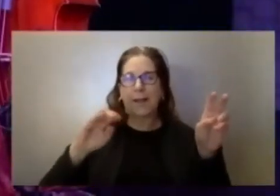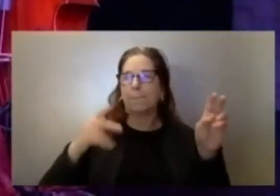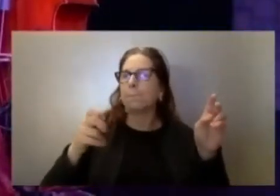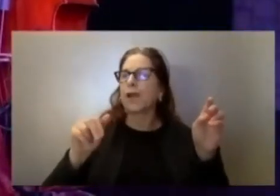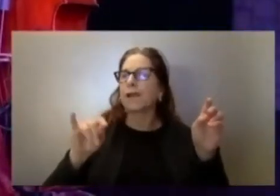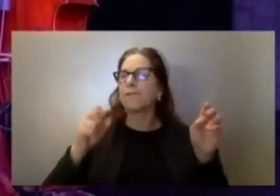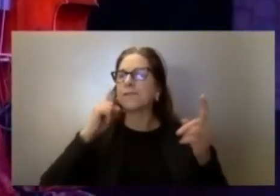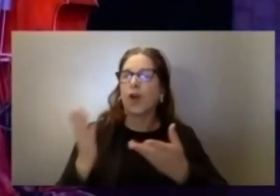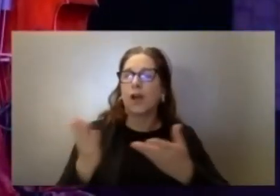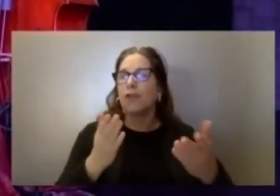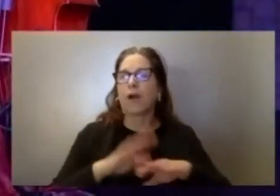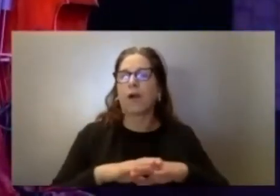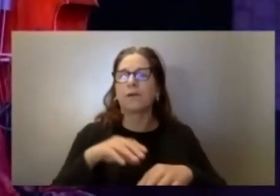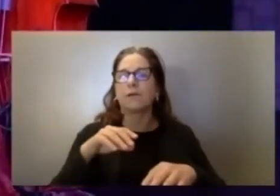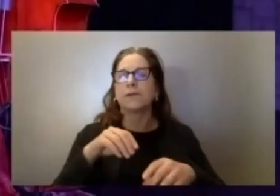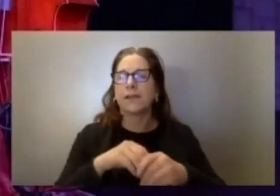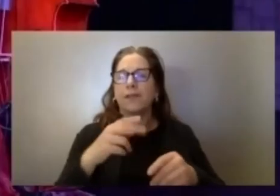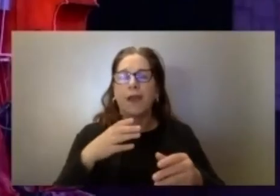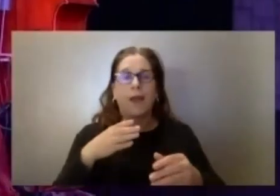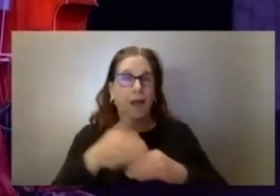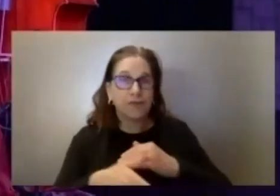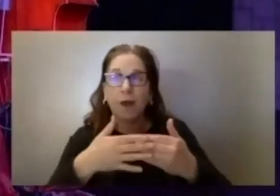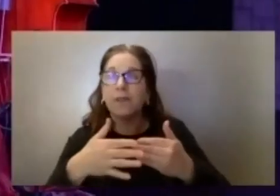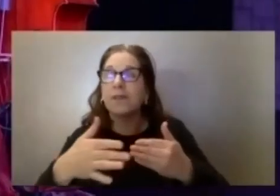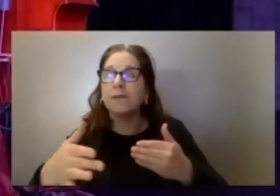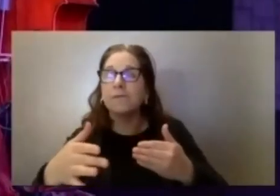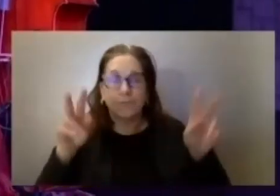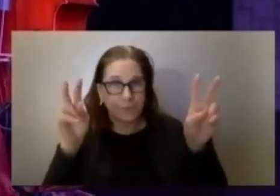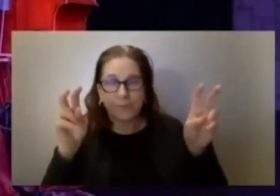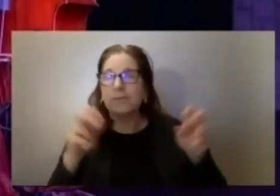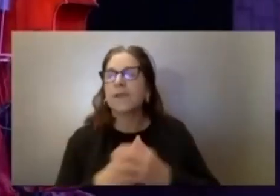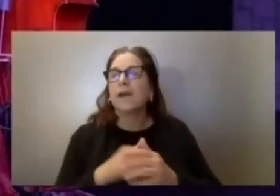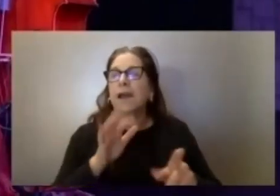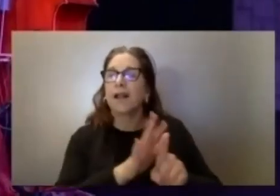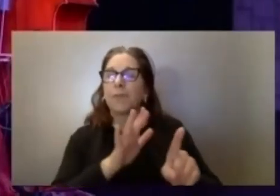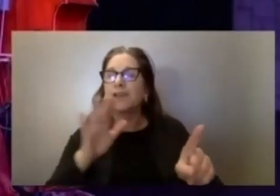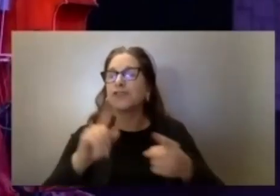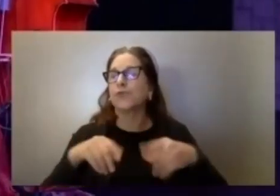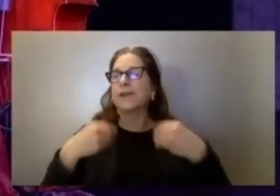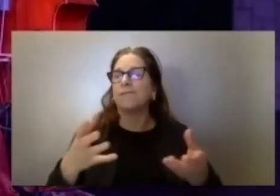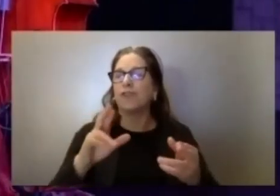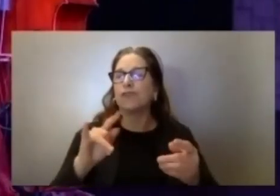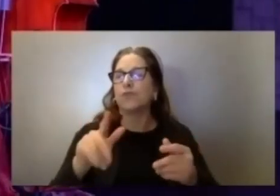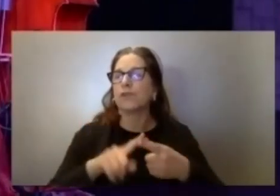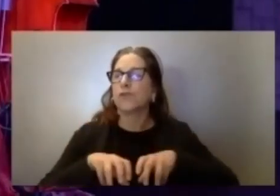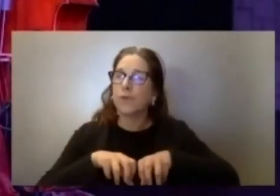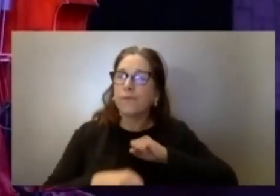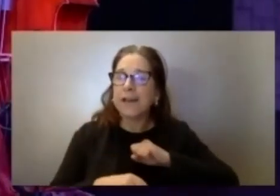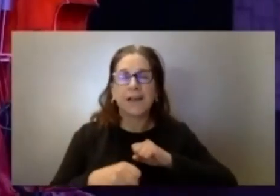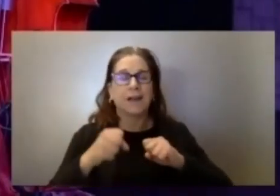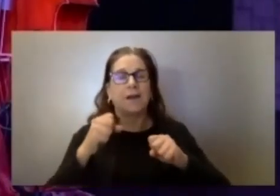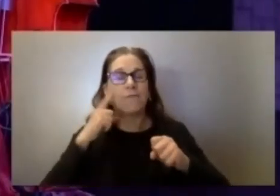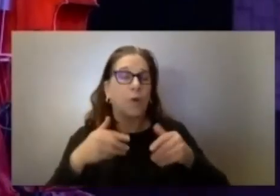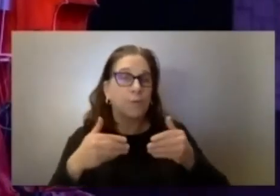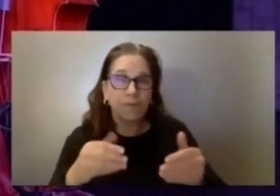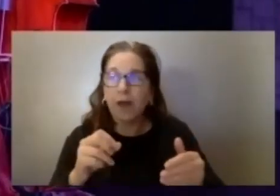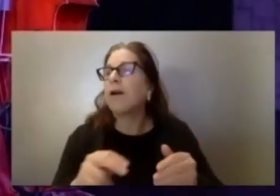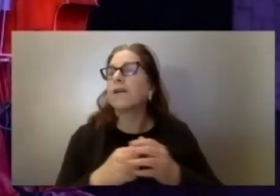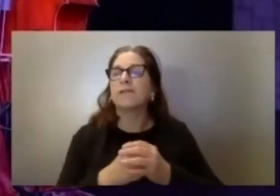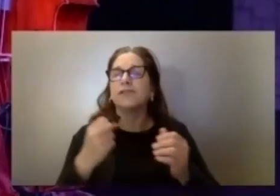imperatives for carrying on in the aftermath, for illumination, to give ritual to grieving for moving on.